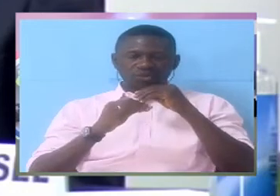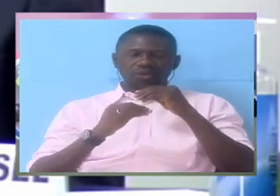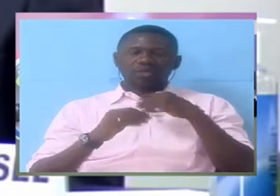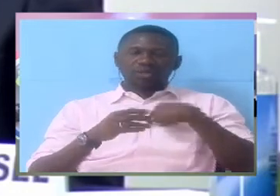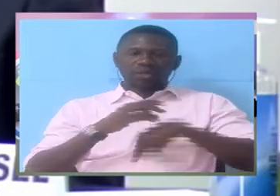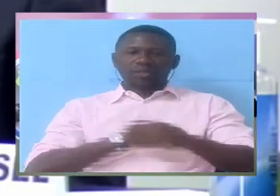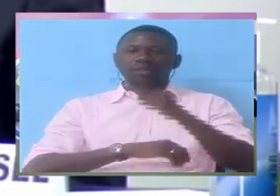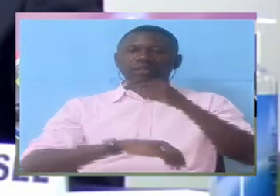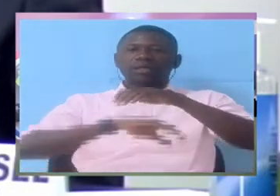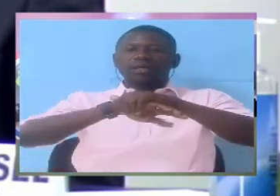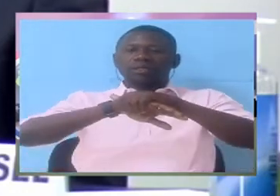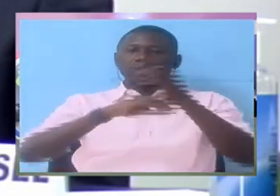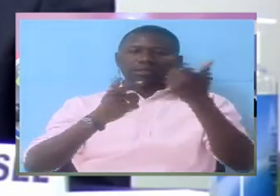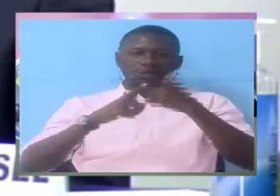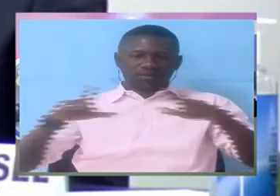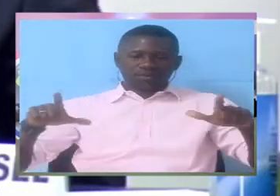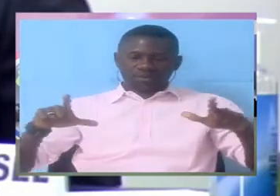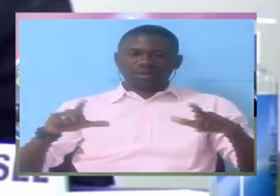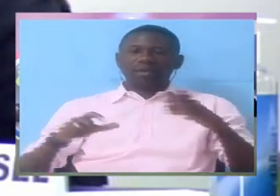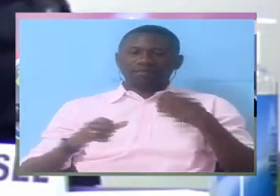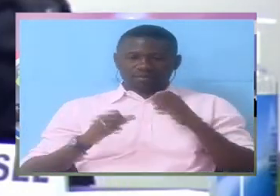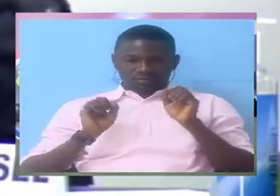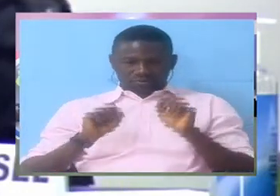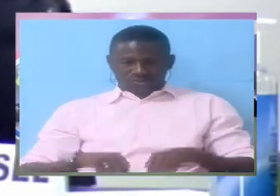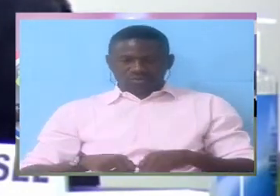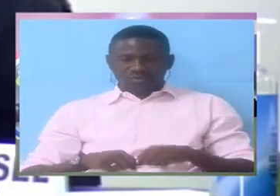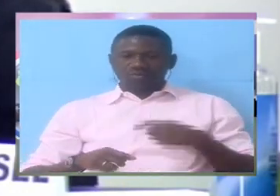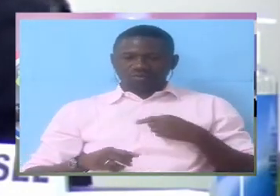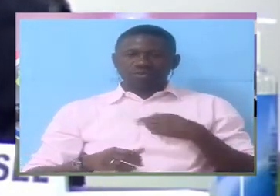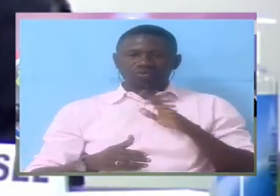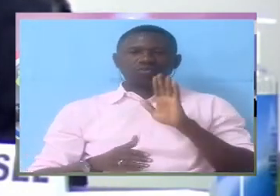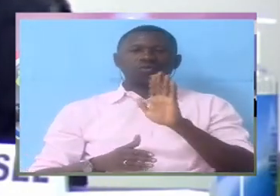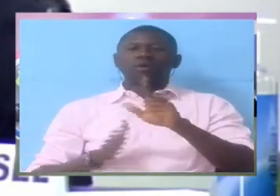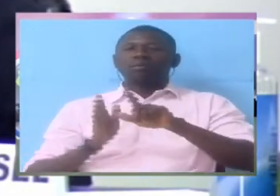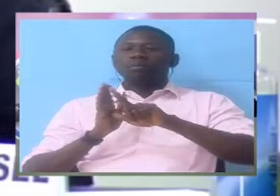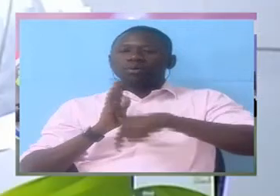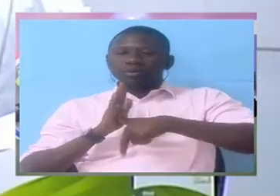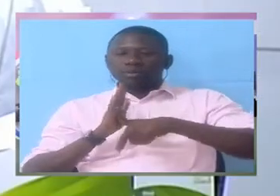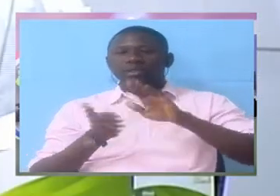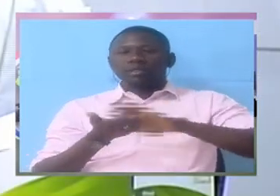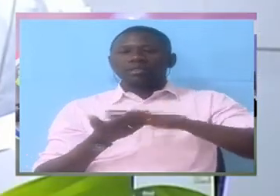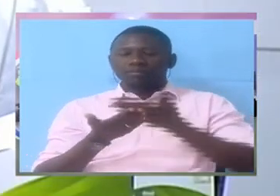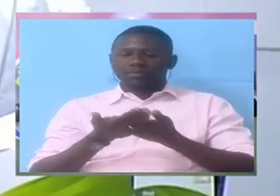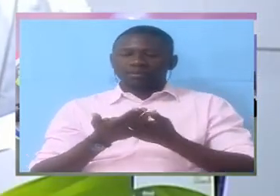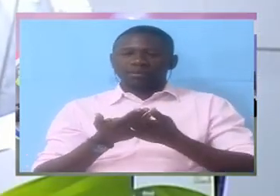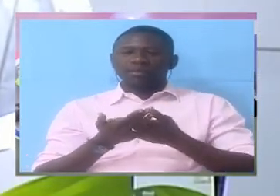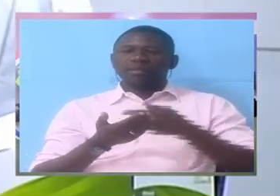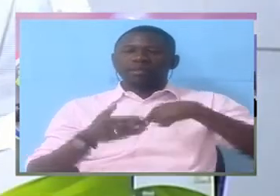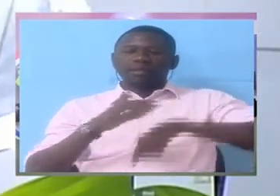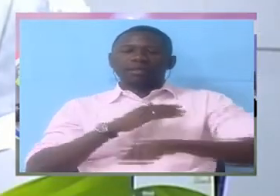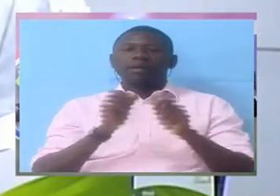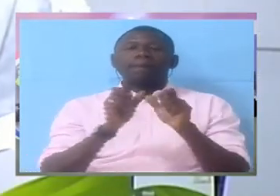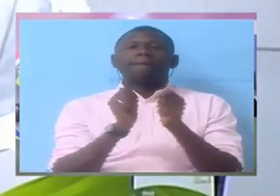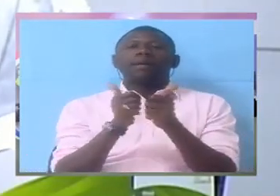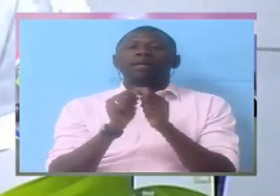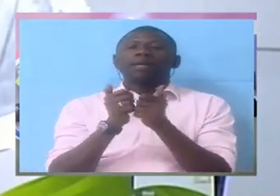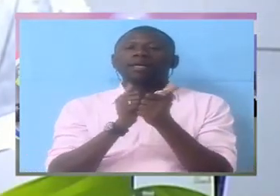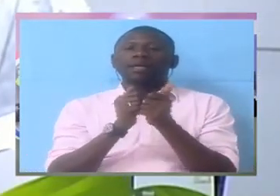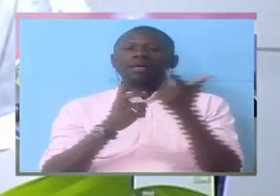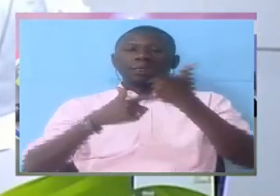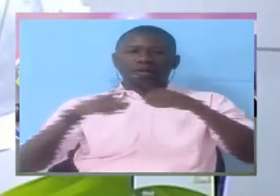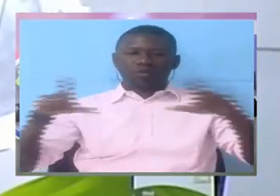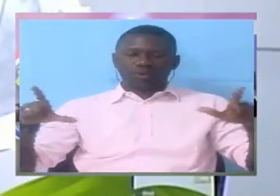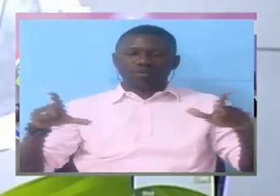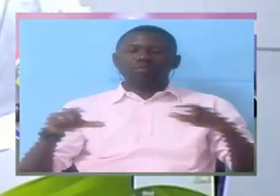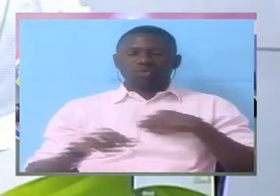If you do, we would still want to interpose some interpretation in the Mandinka language. But also, if you want to